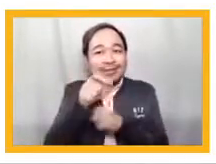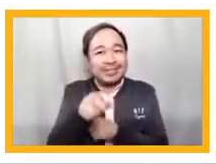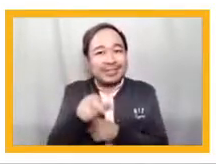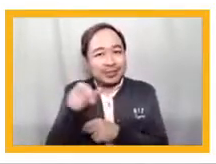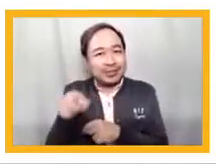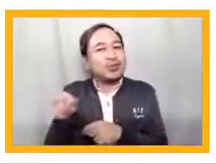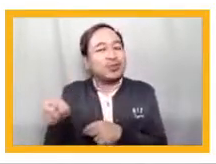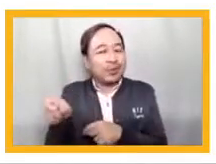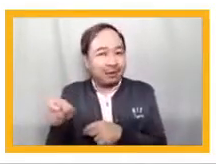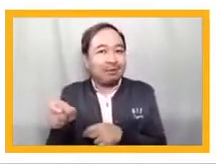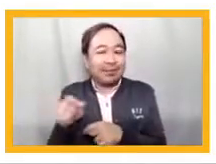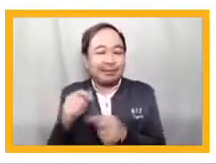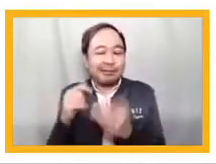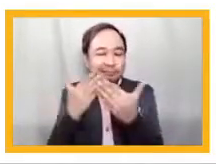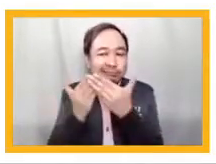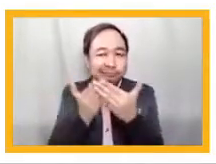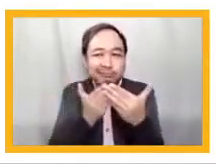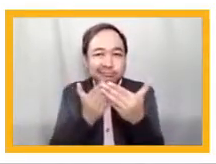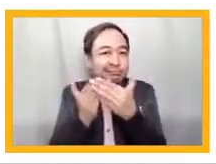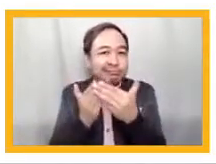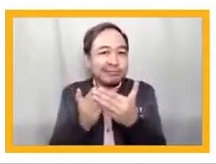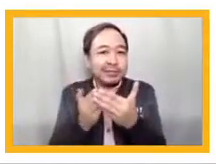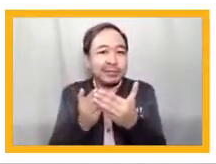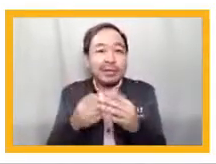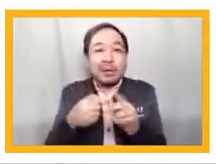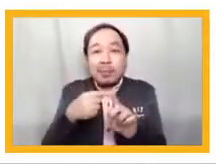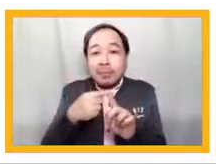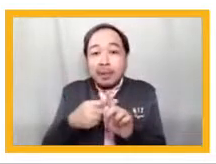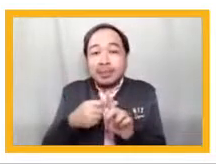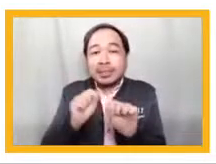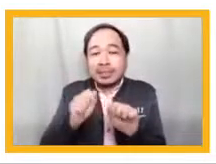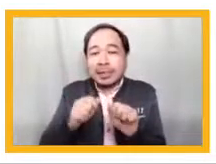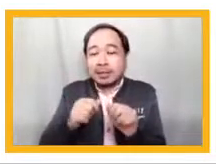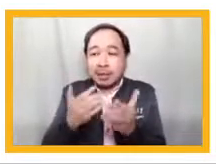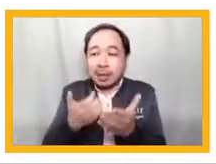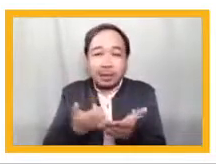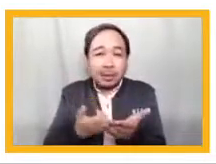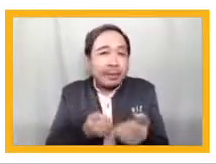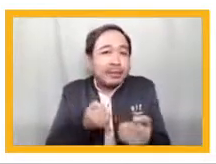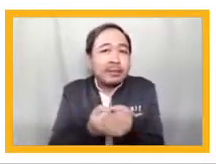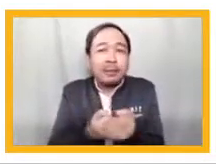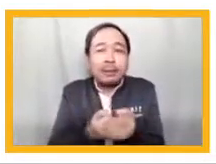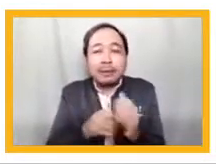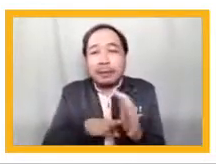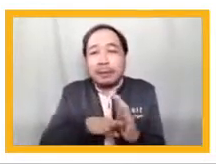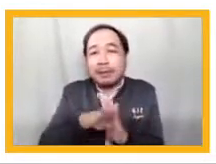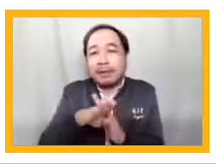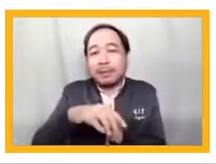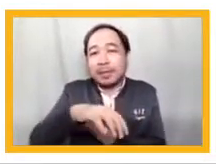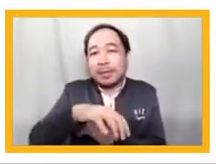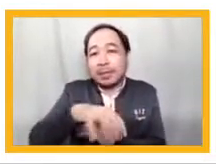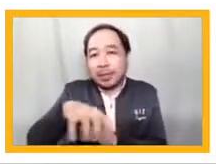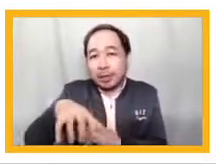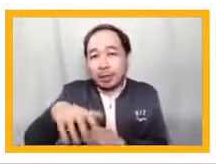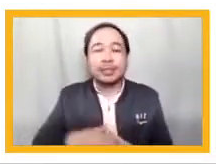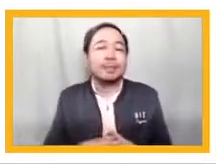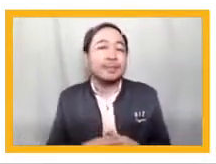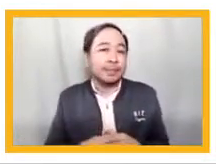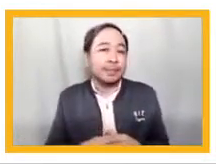other developed countries need to help developing countries. And we have quite a lot of